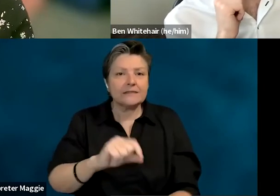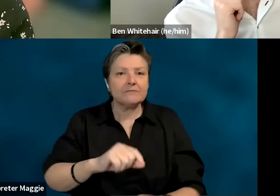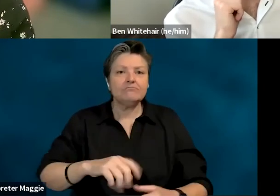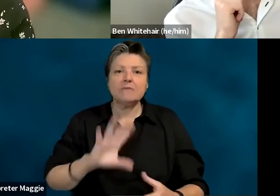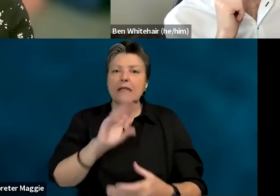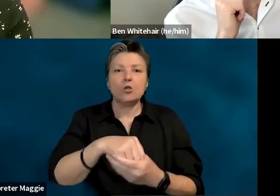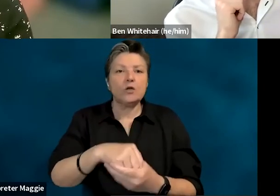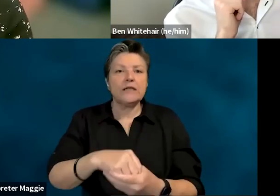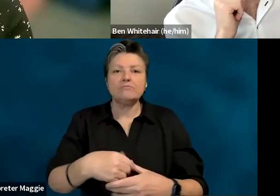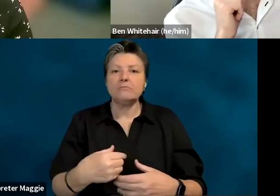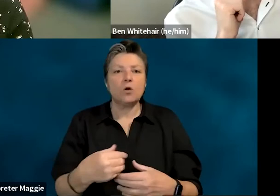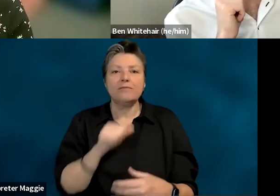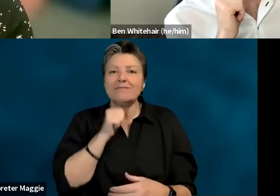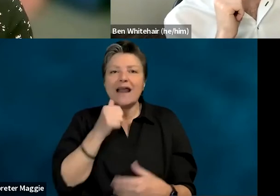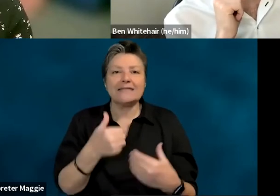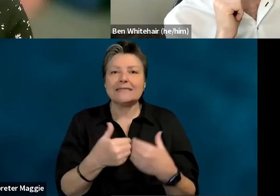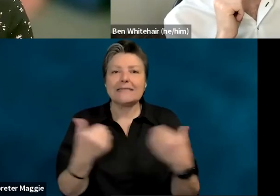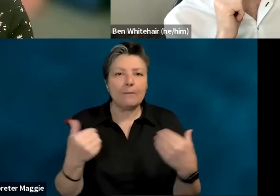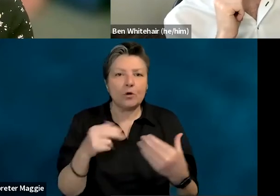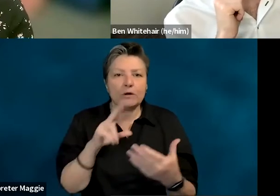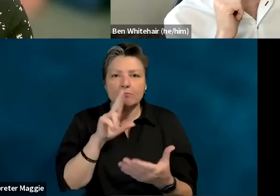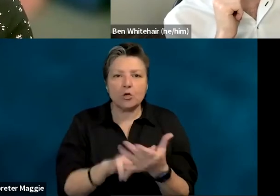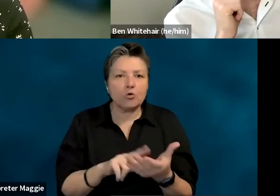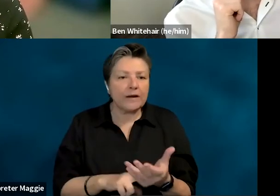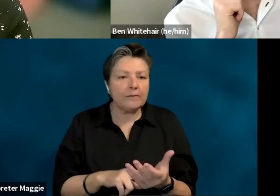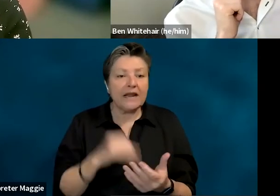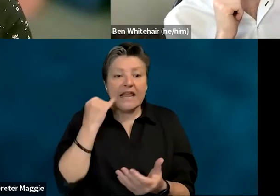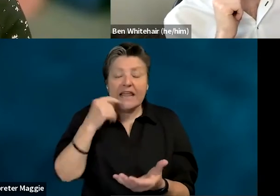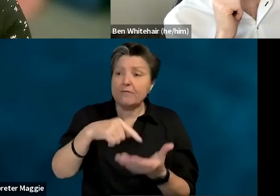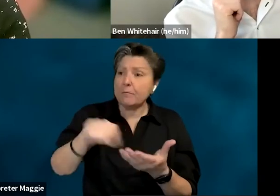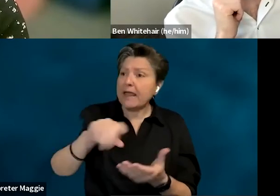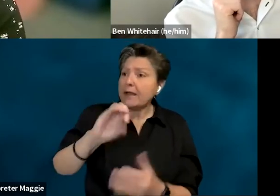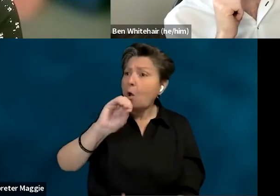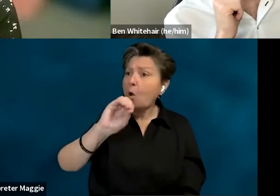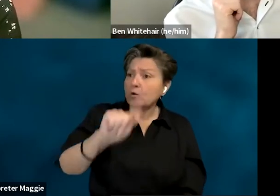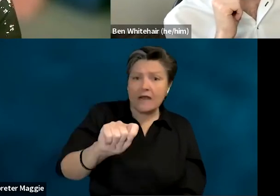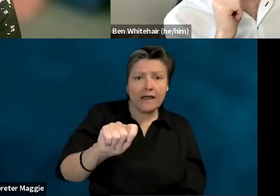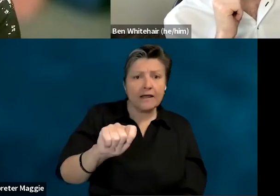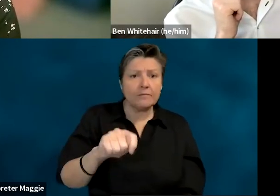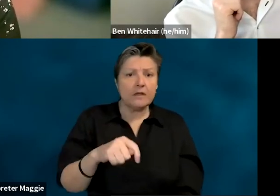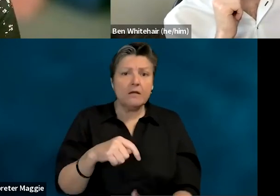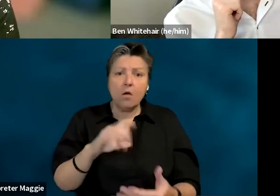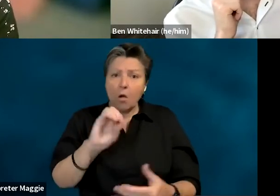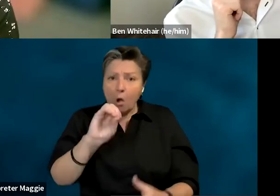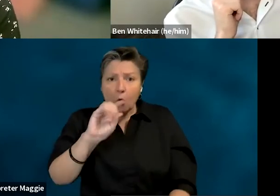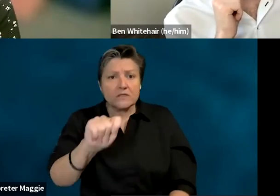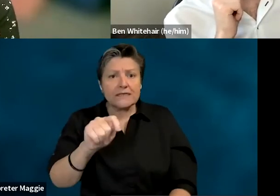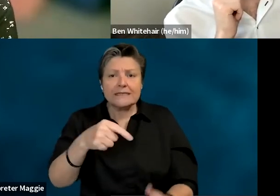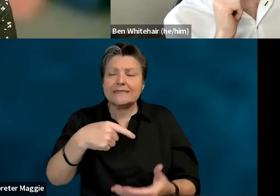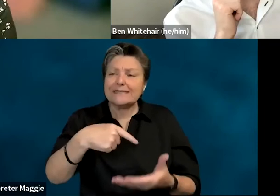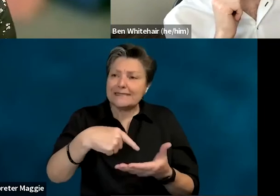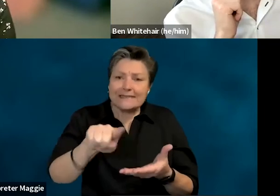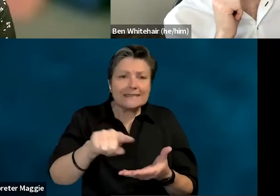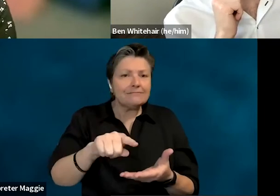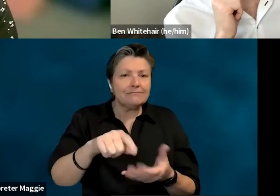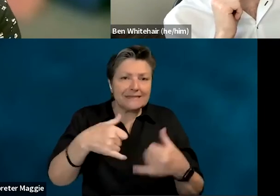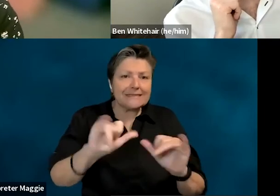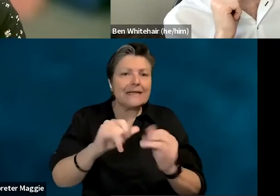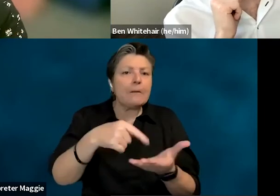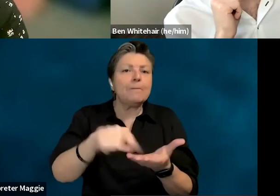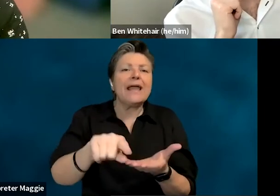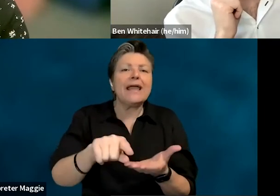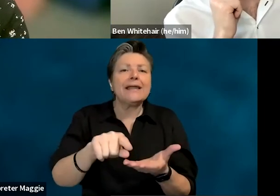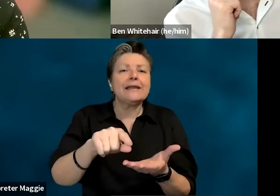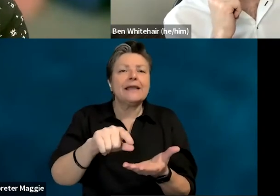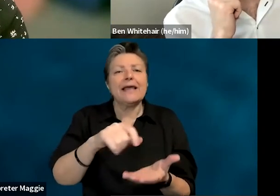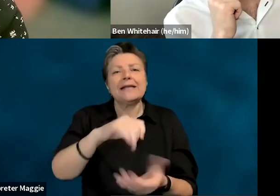Or there can be a money break for overtime, where if you're paid more than a certain amount of money, your overtime is still paid at a set rate. It's capped at a lower